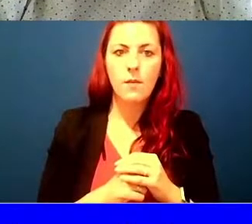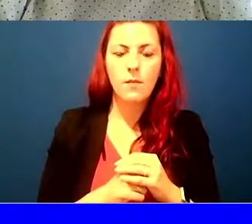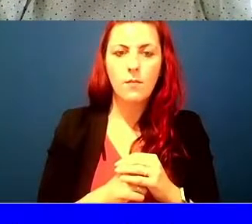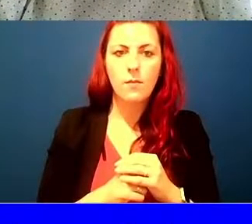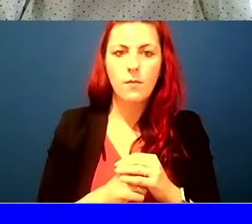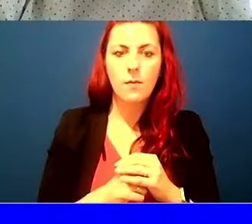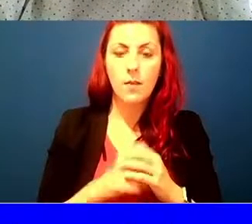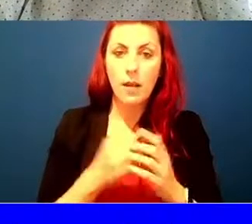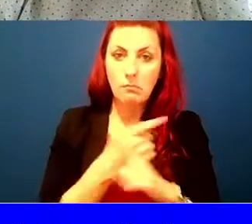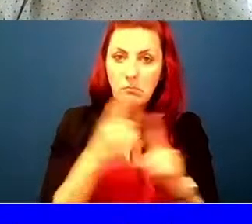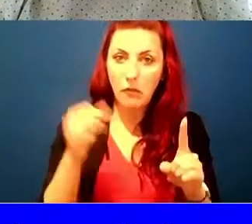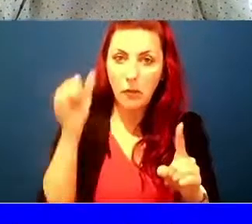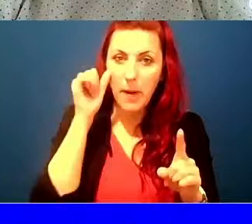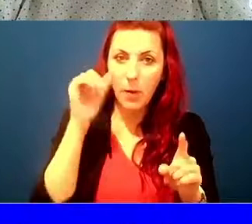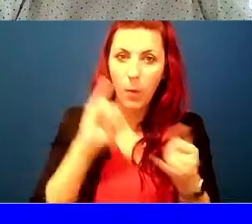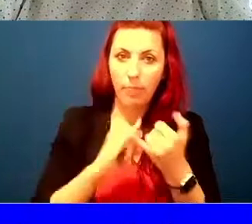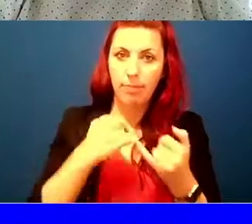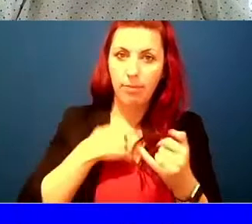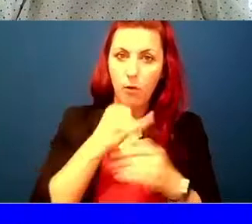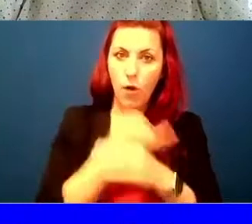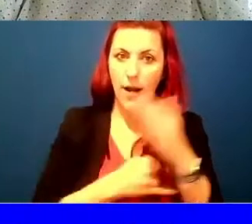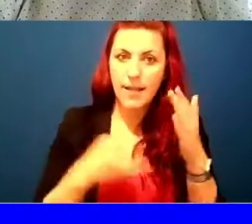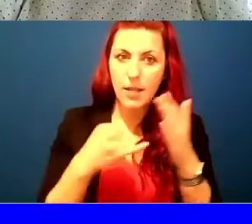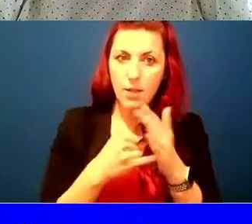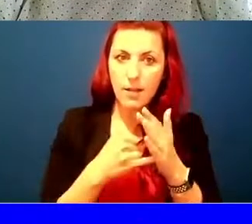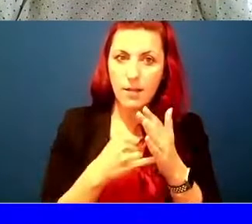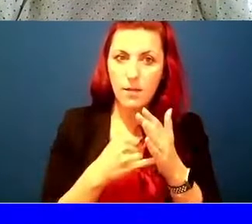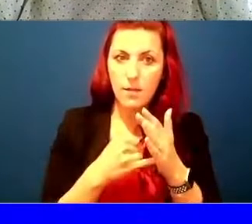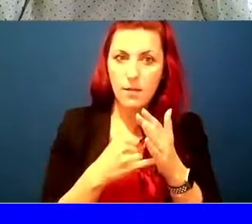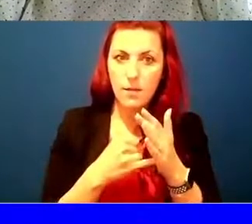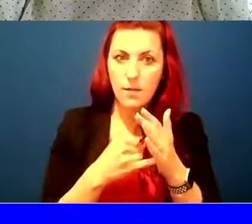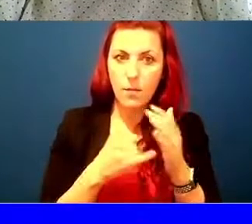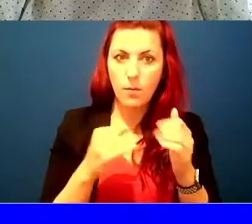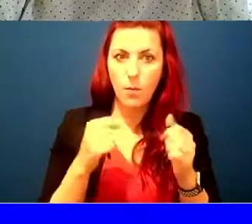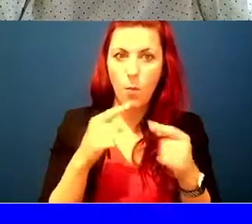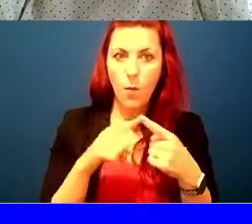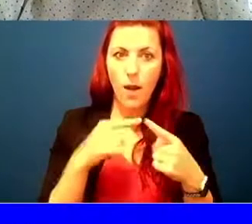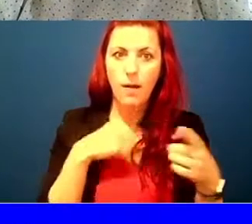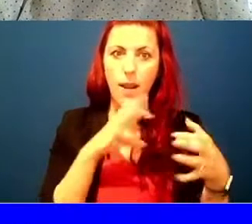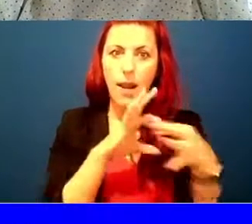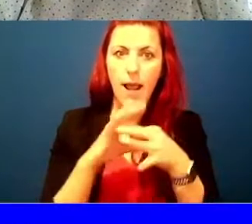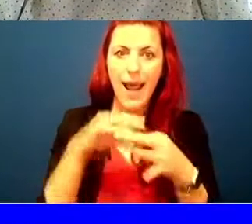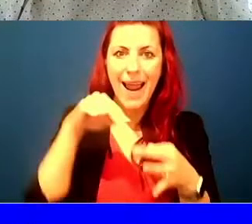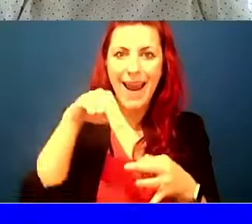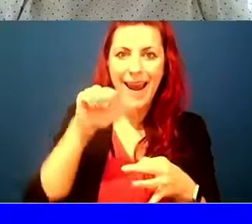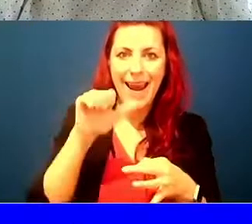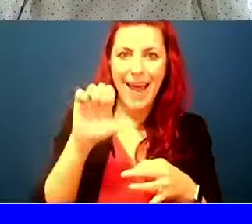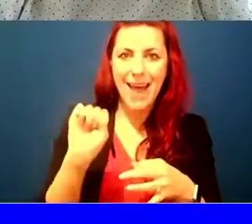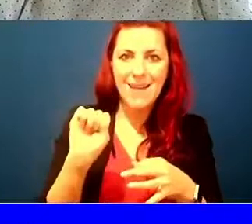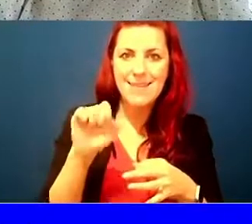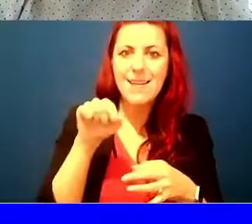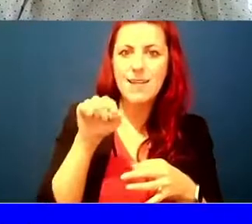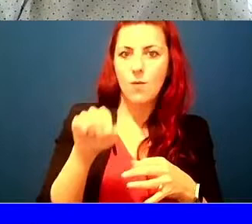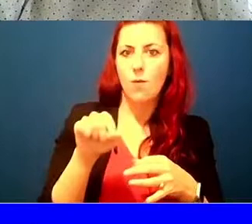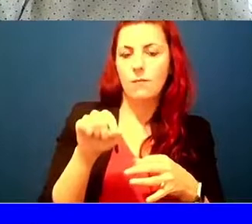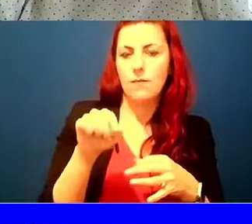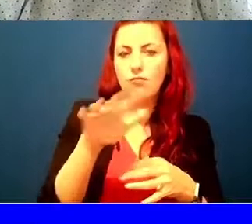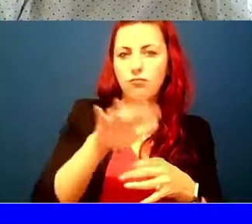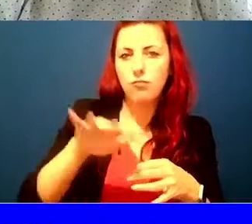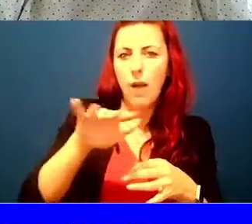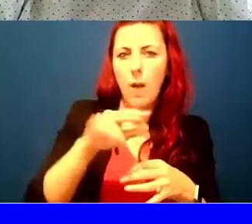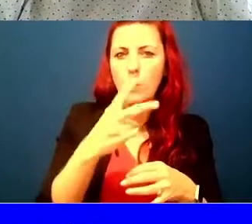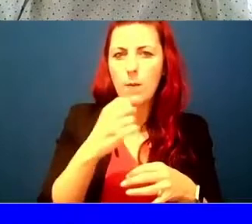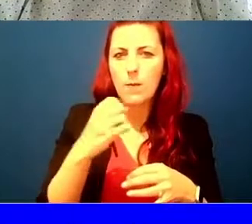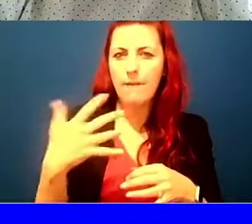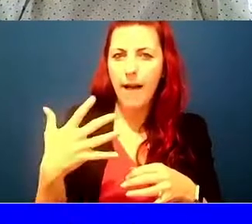not familiar with our organisation, we're often shortened to the acronym of NAS. And we've been around since